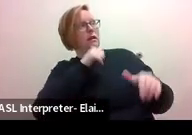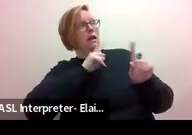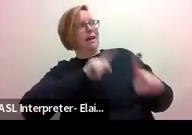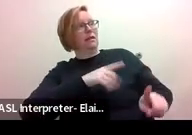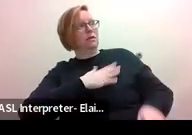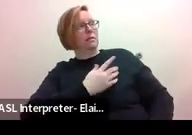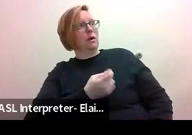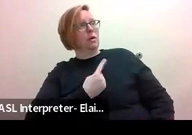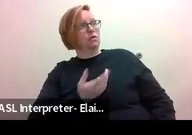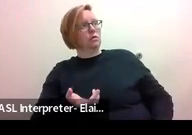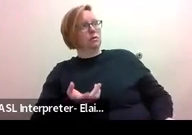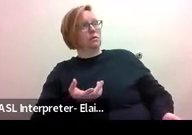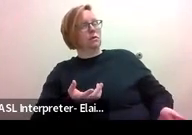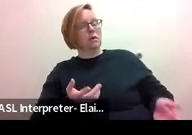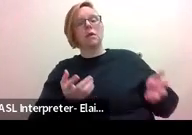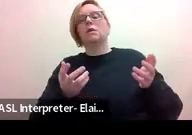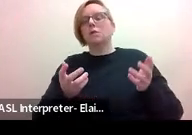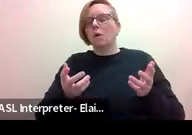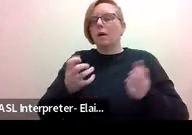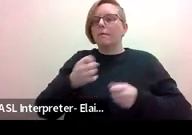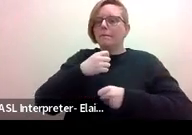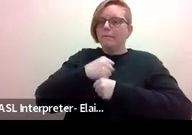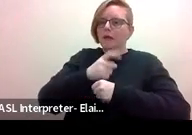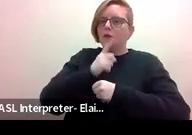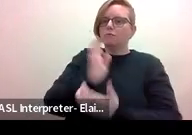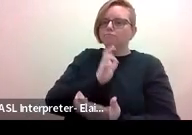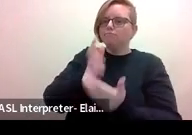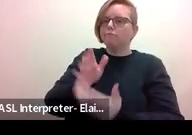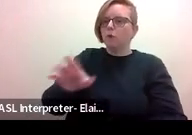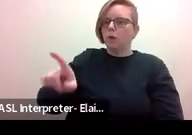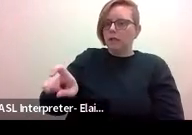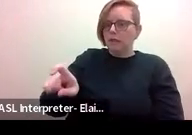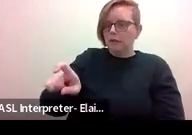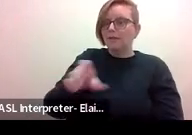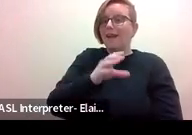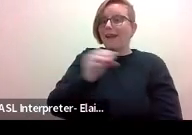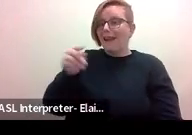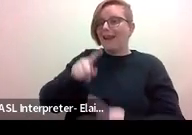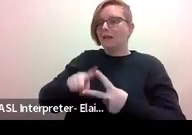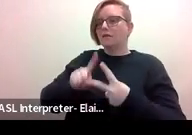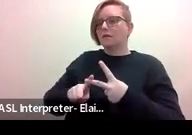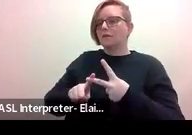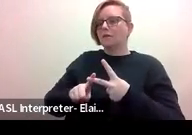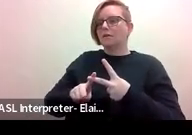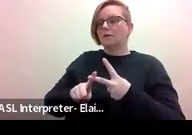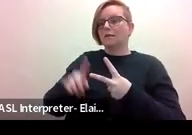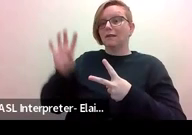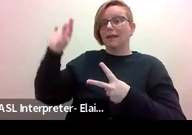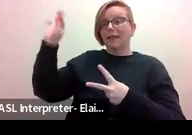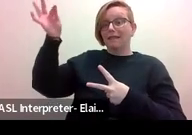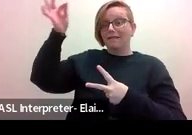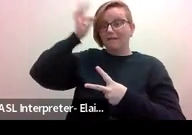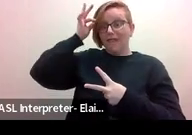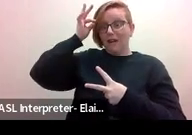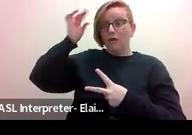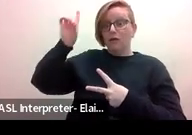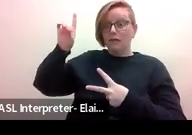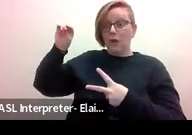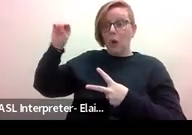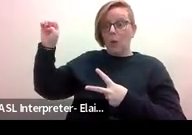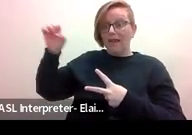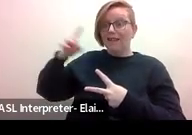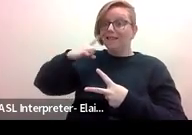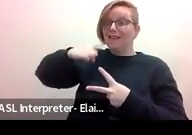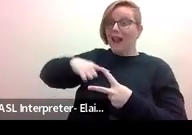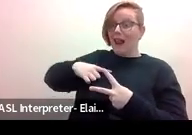one reason we're really asking for that. At the same time, we're really trying to honor what we are being asked to do by the federal DOE.